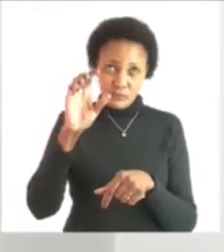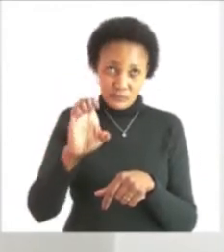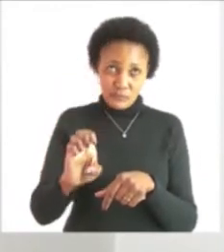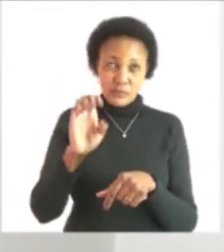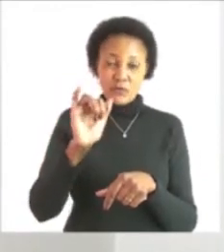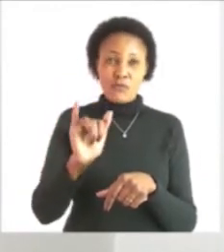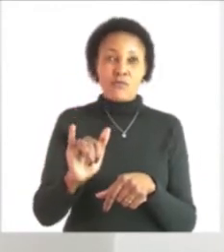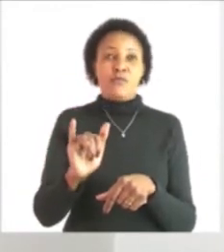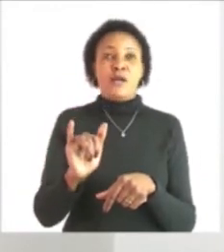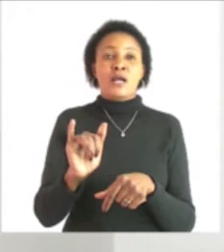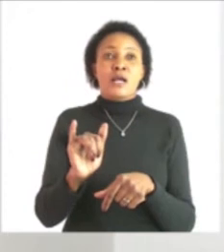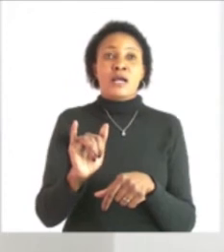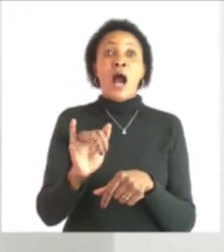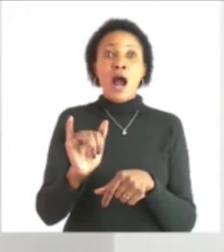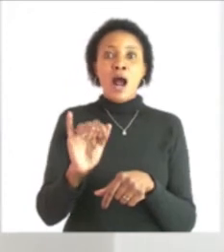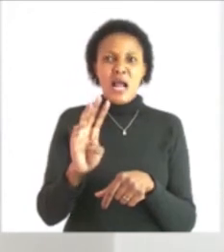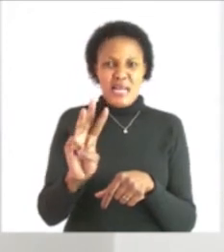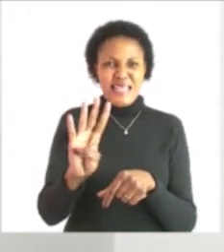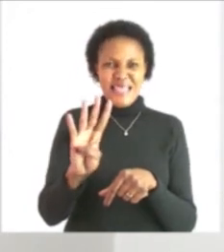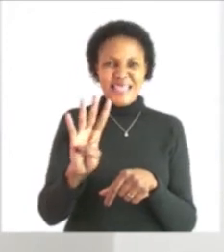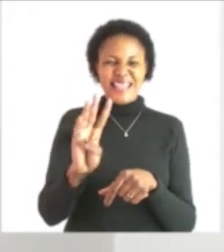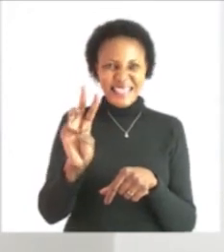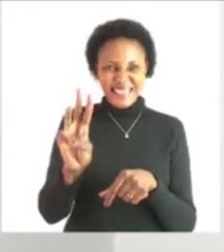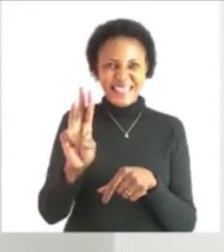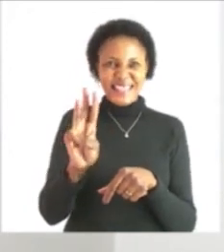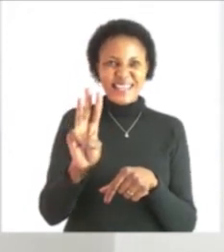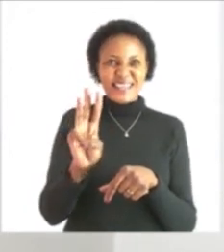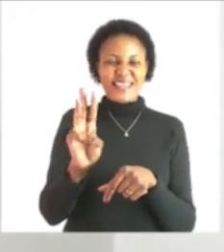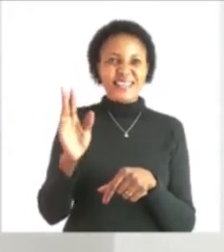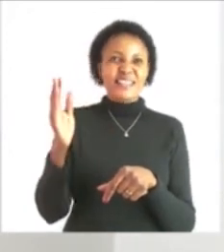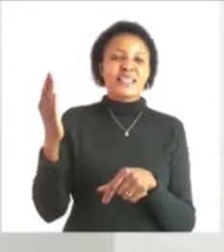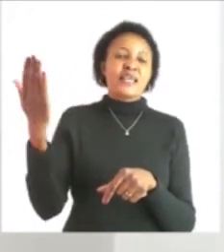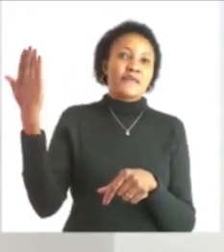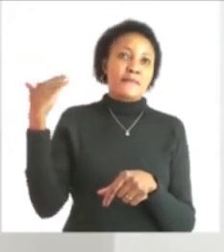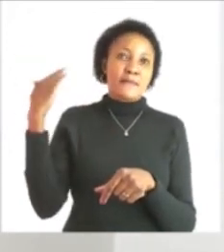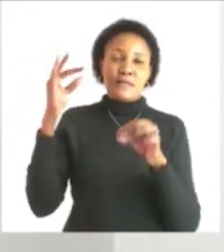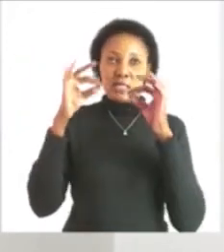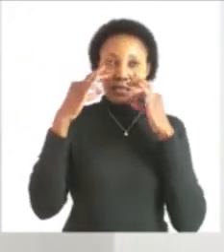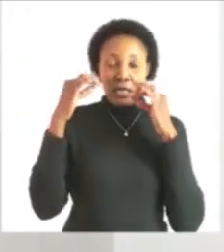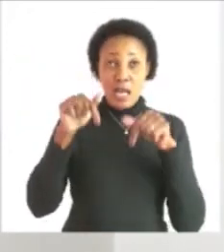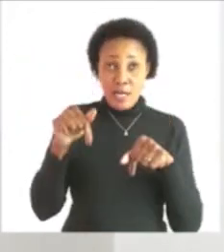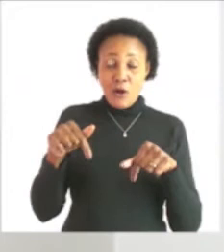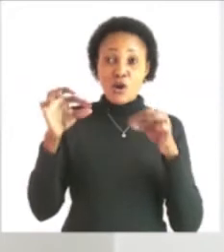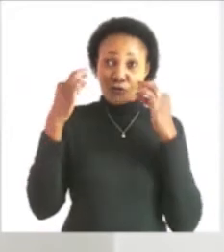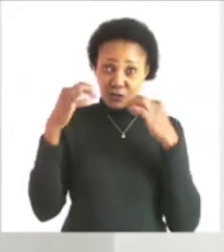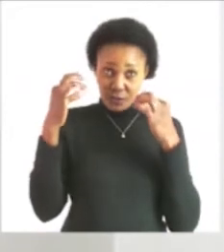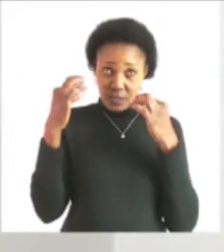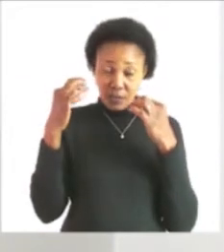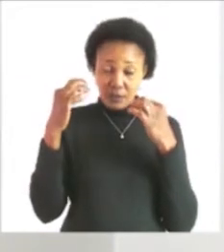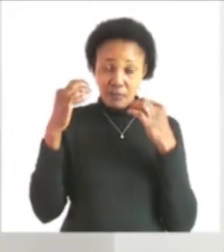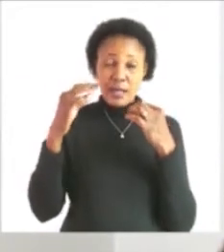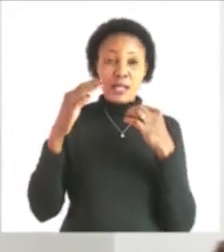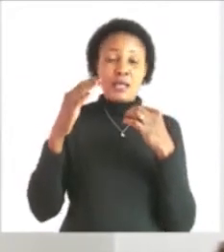In the present tense, we are singing. But in the past tense, we sung.